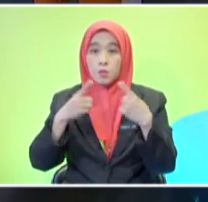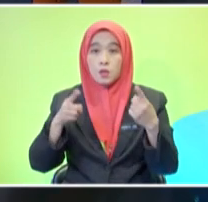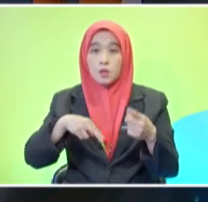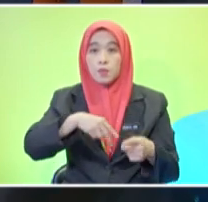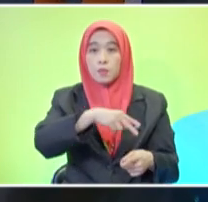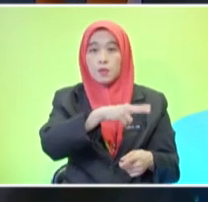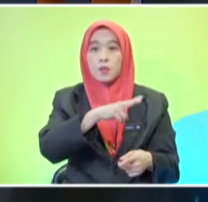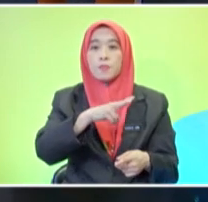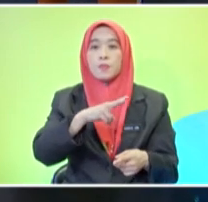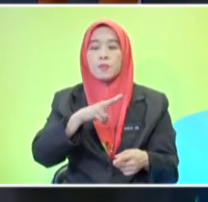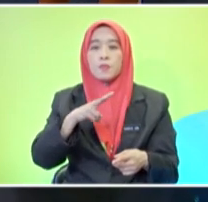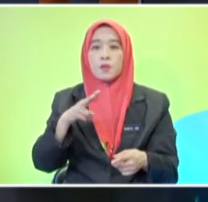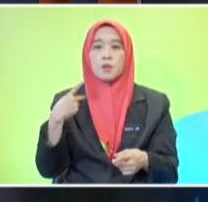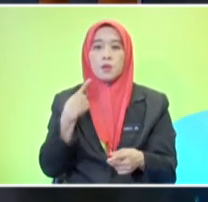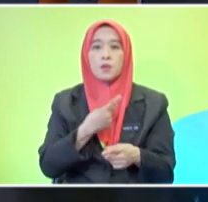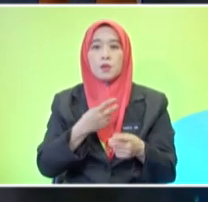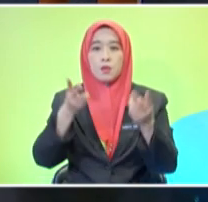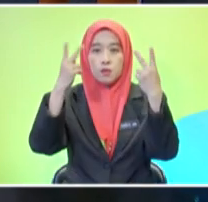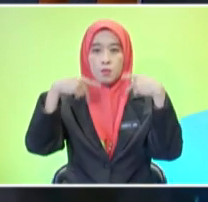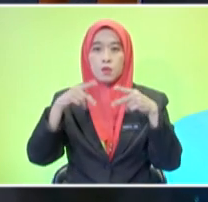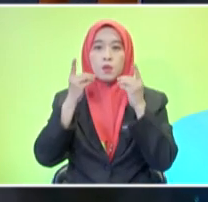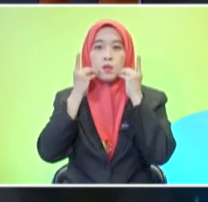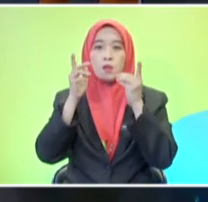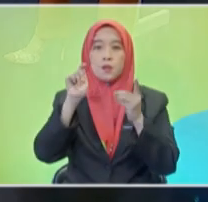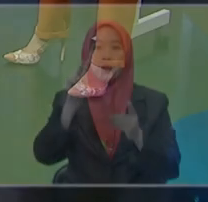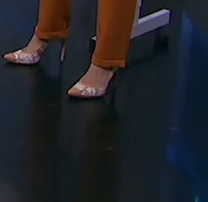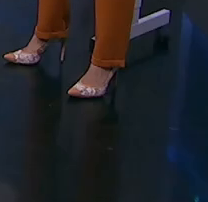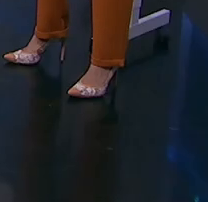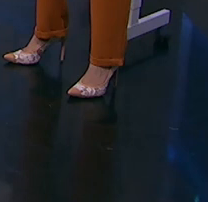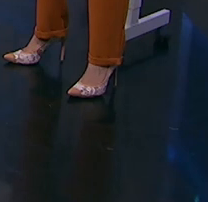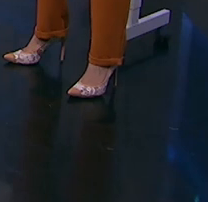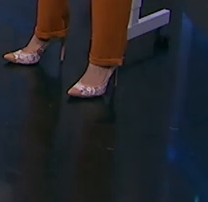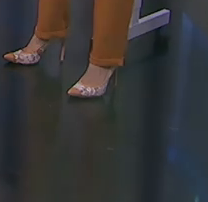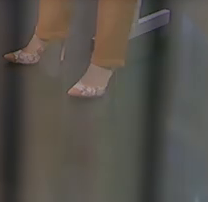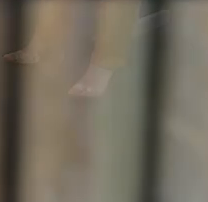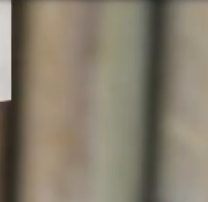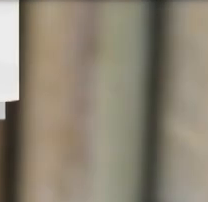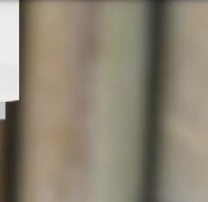right after this. So we'll be right back here on DidikTV KPM.